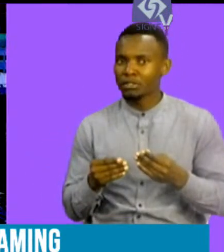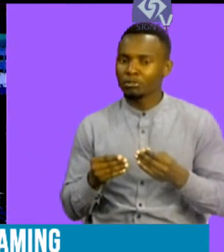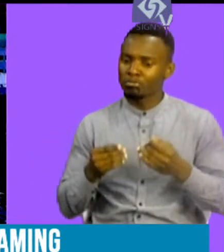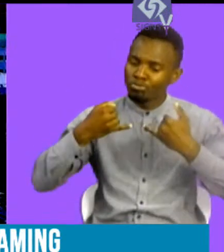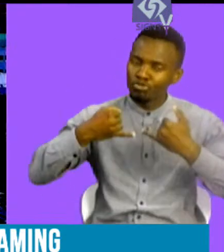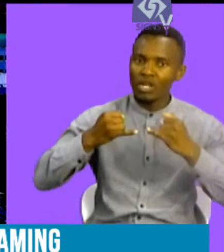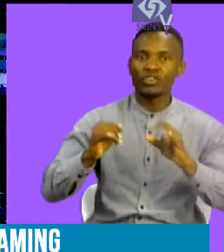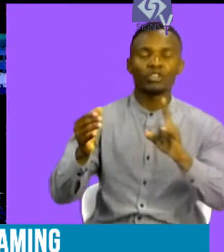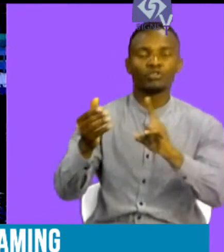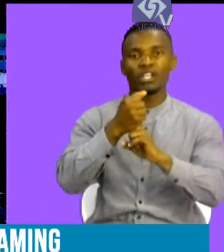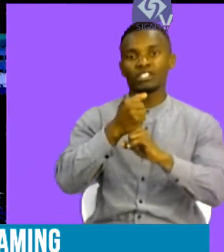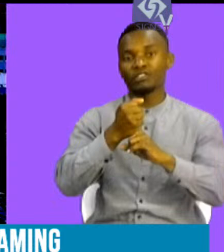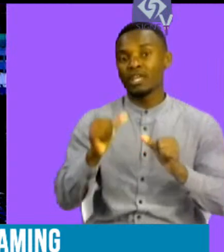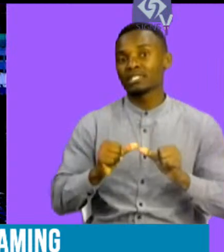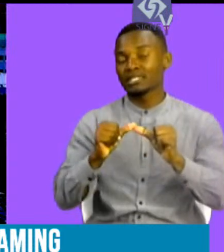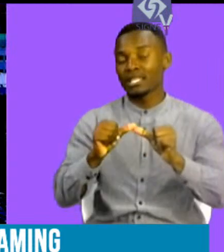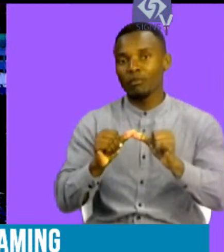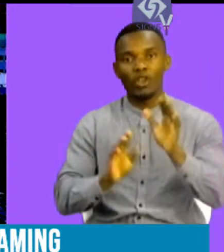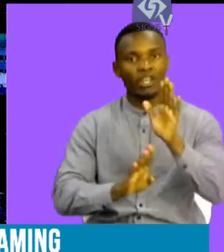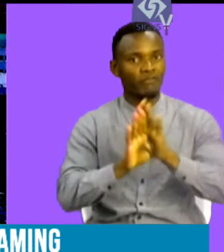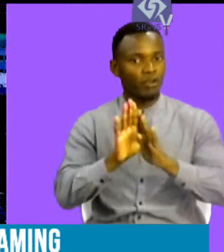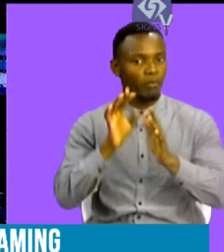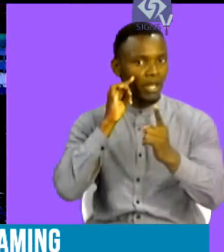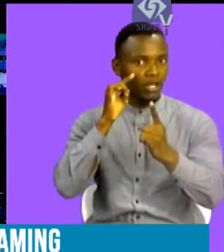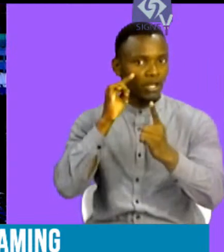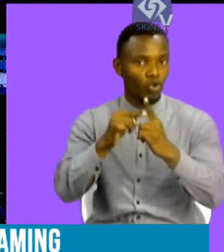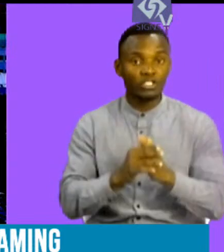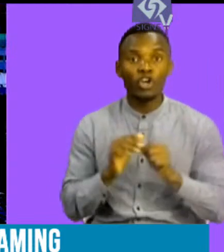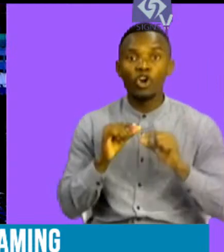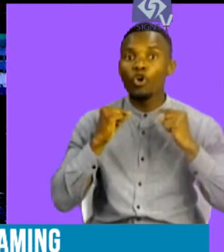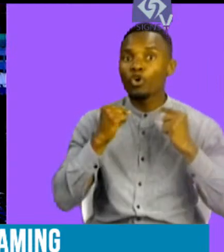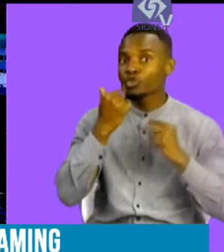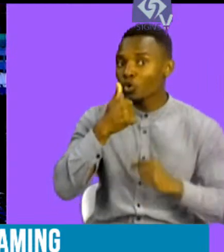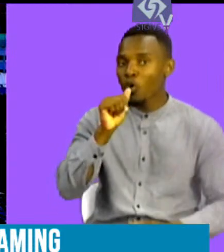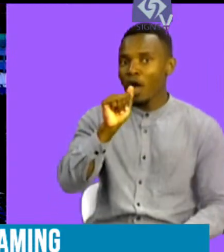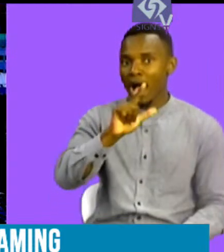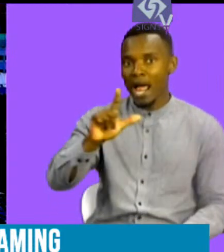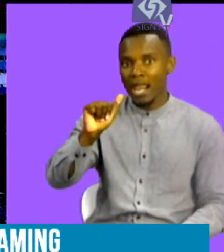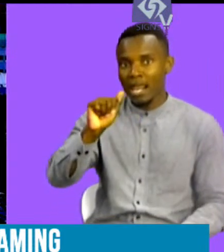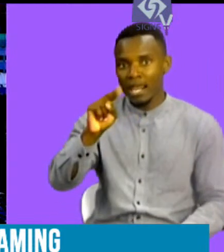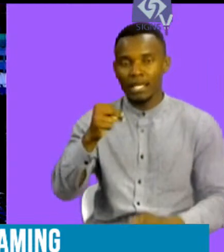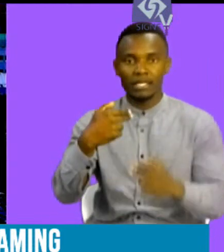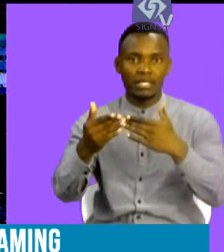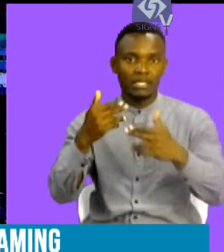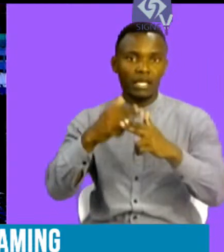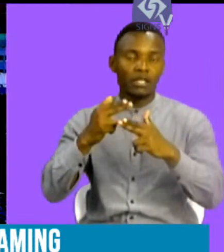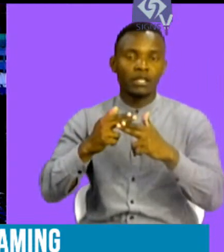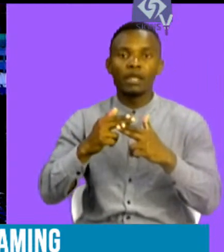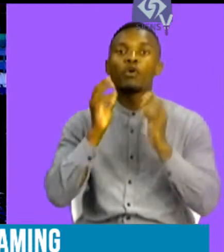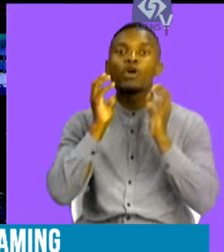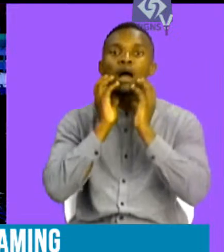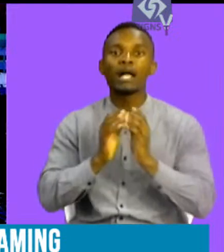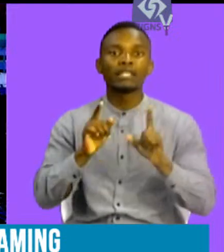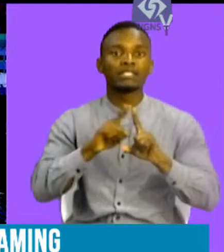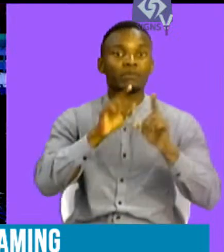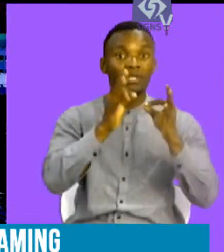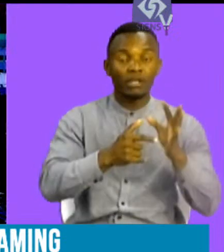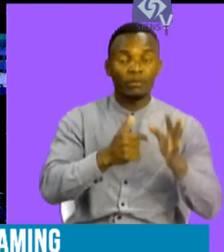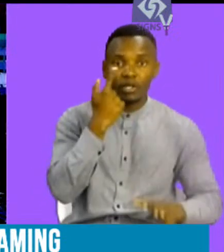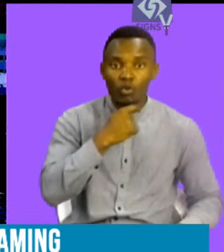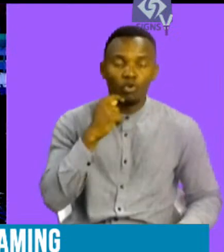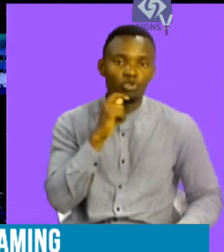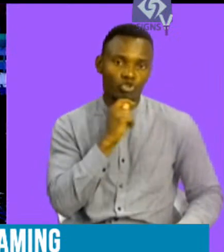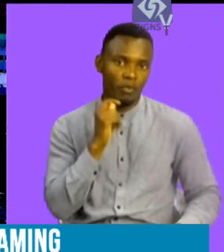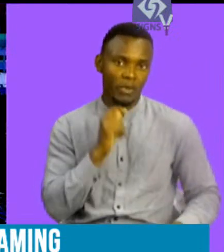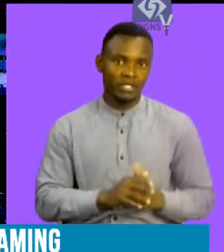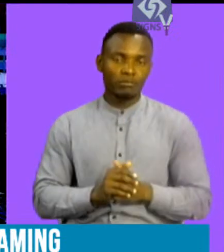the sustainable development goals. I am your host, Alan Hubbard, and the sign language interpreter is Tobias Omondi. You can engage with us on